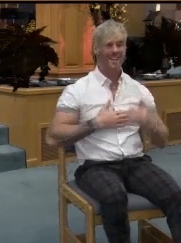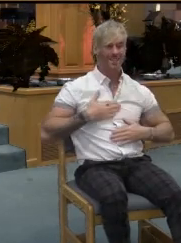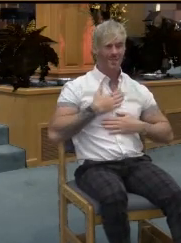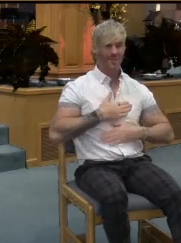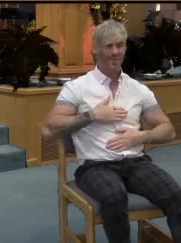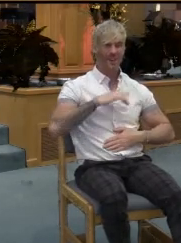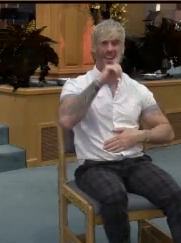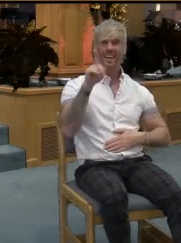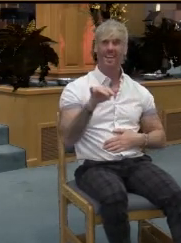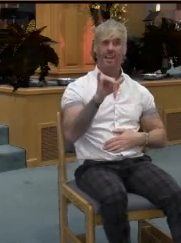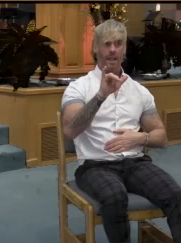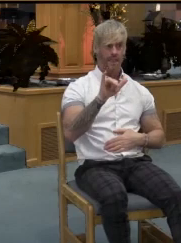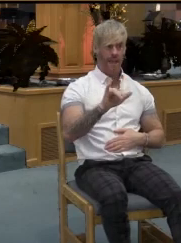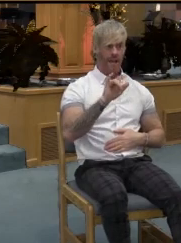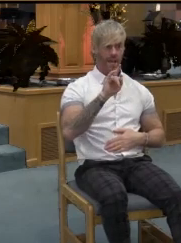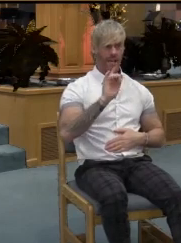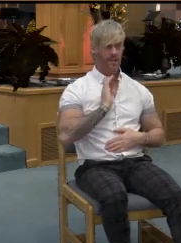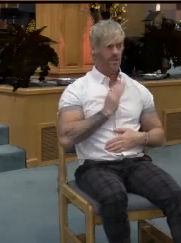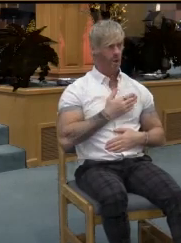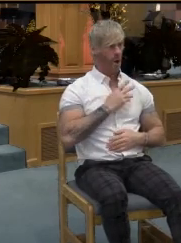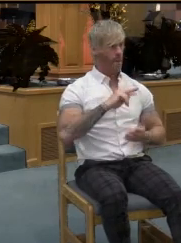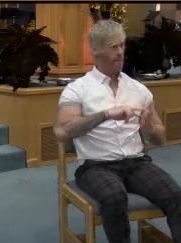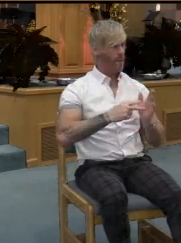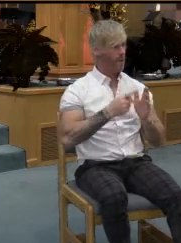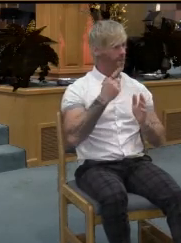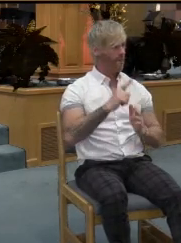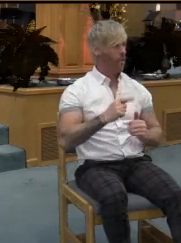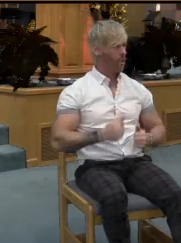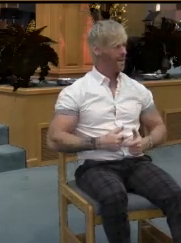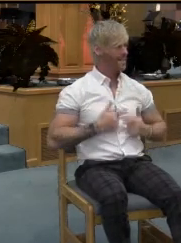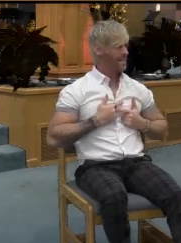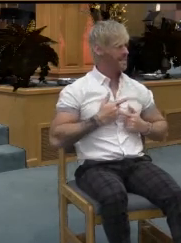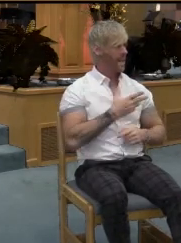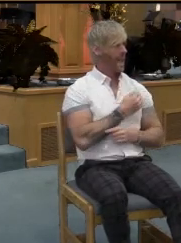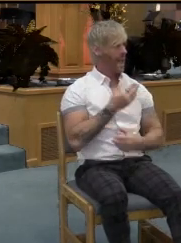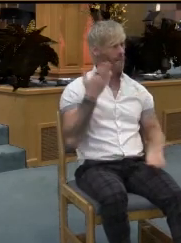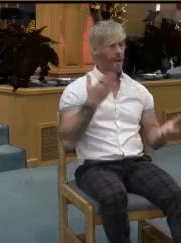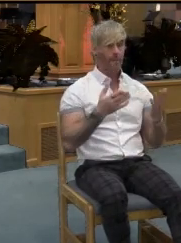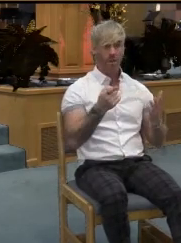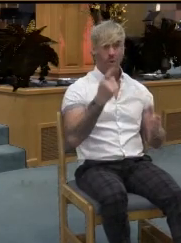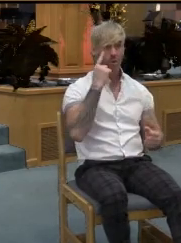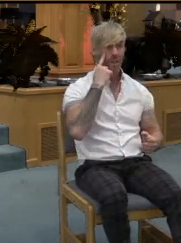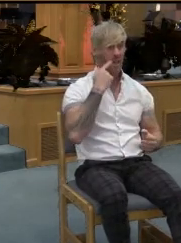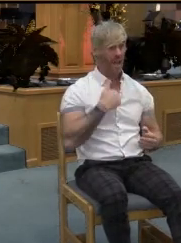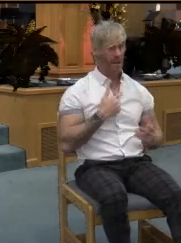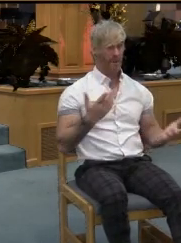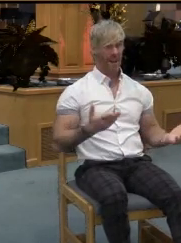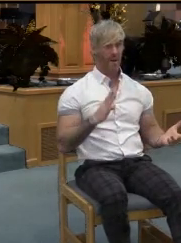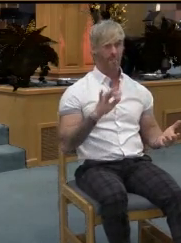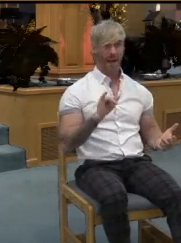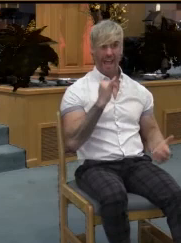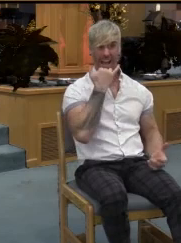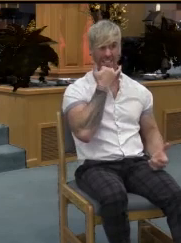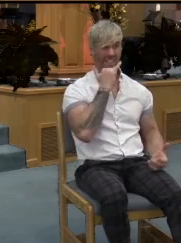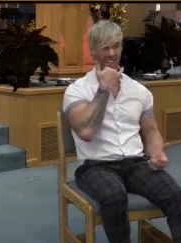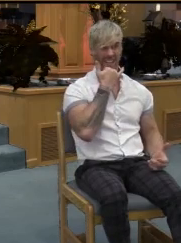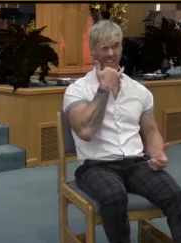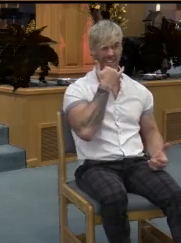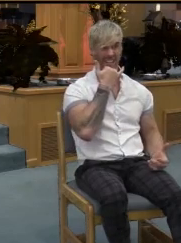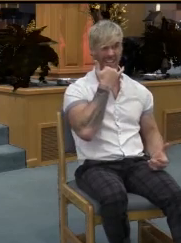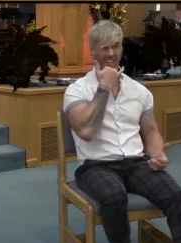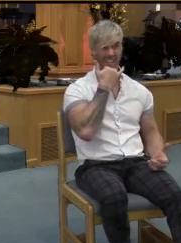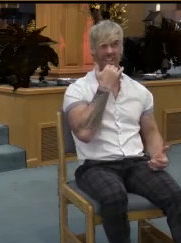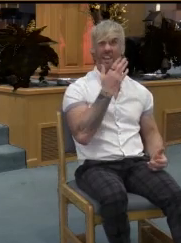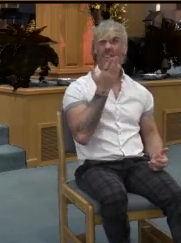existence. And if you have a worldview that says, I'm here by accident, there is no God, you'll